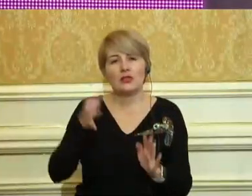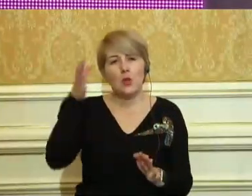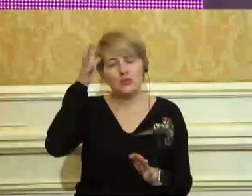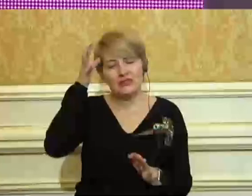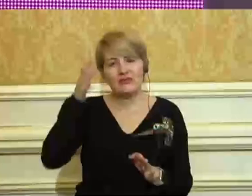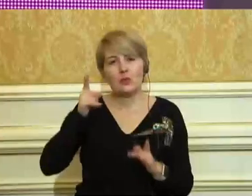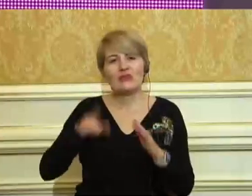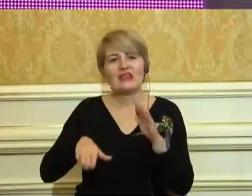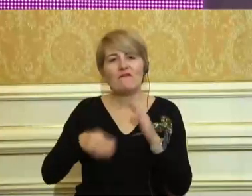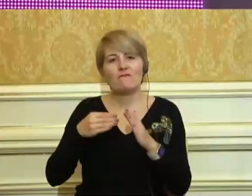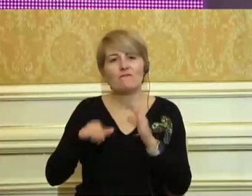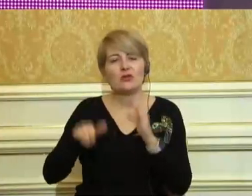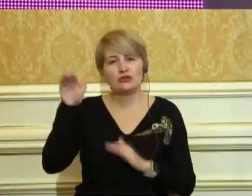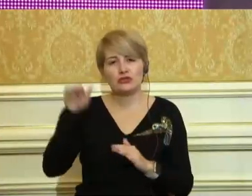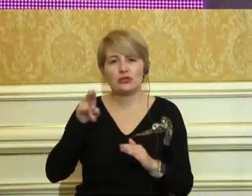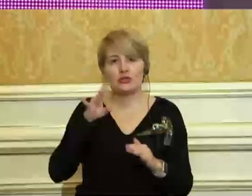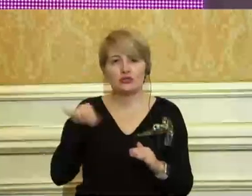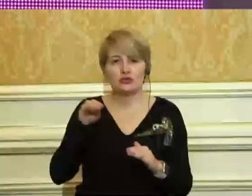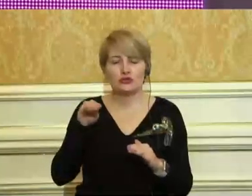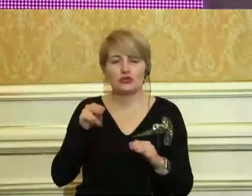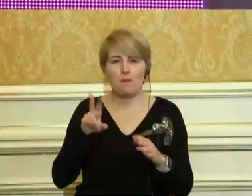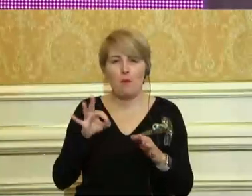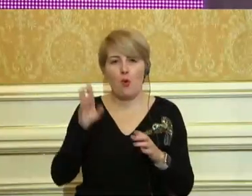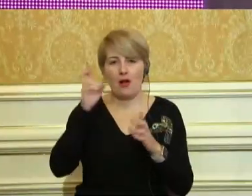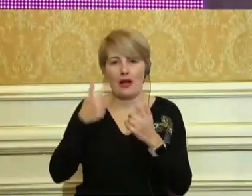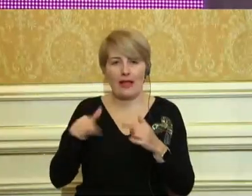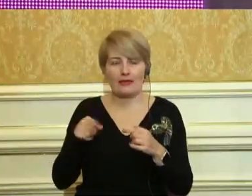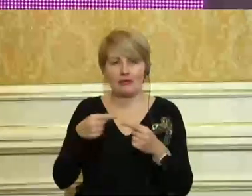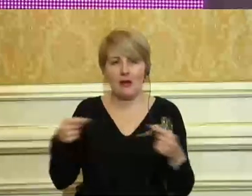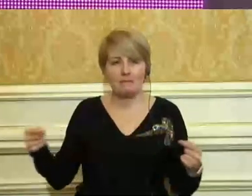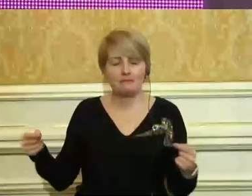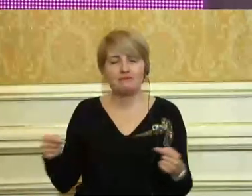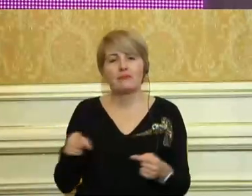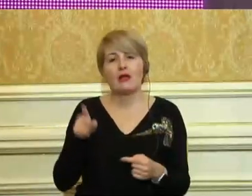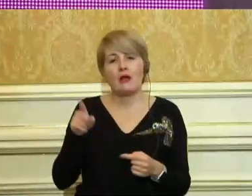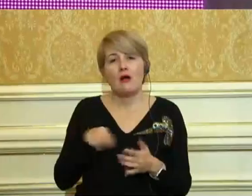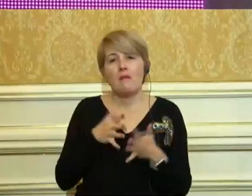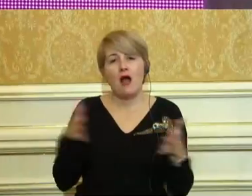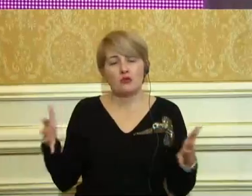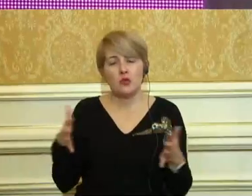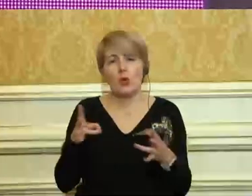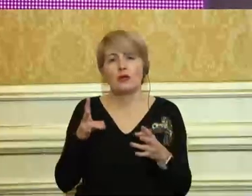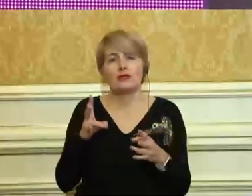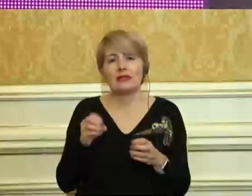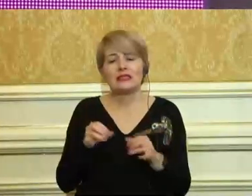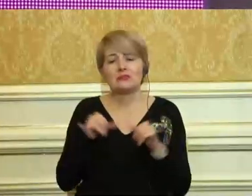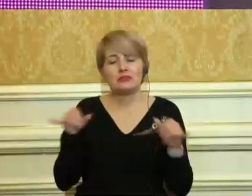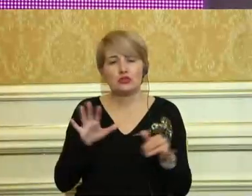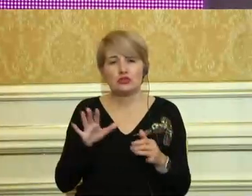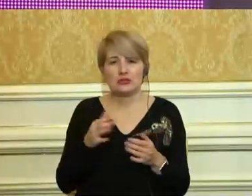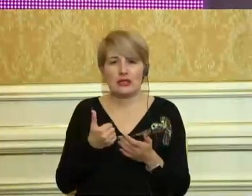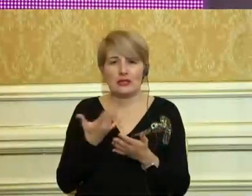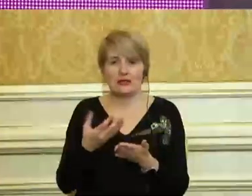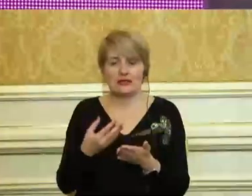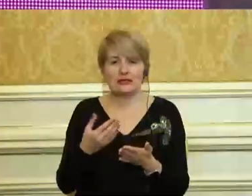education, the education is higher than the average of salaries among the OECD countries. So, well,